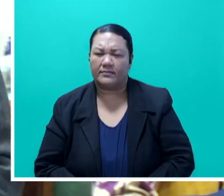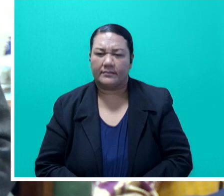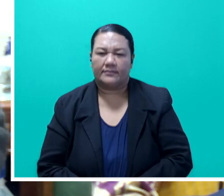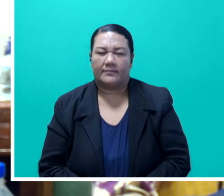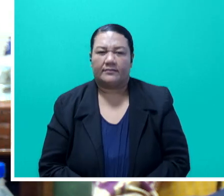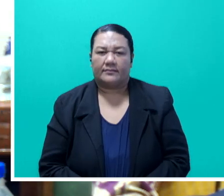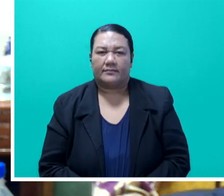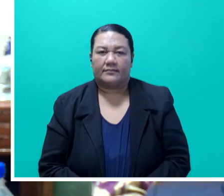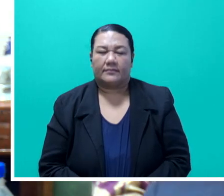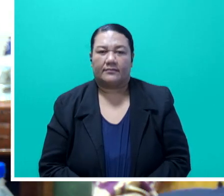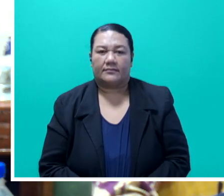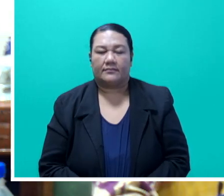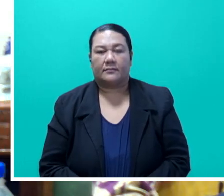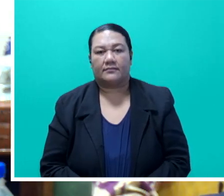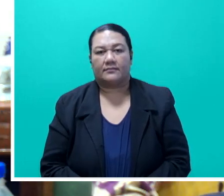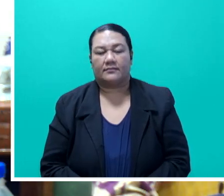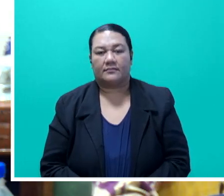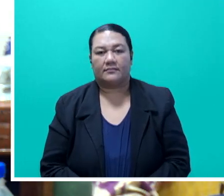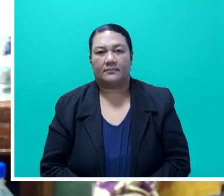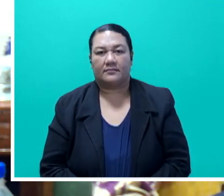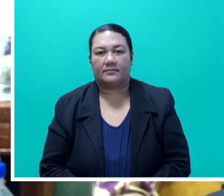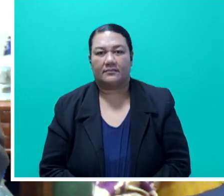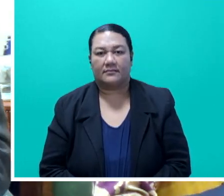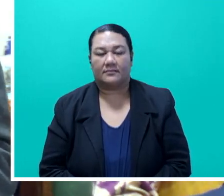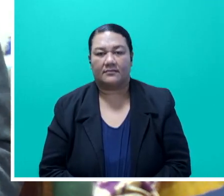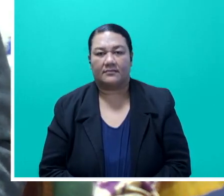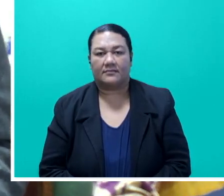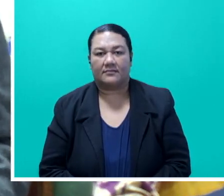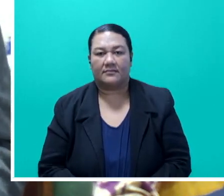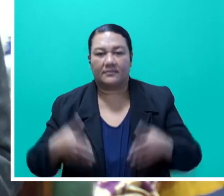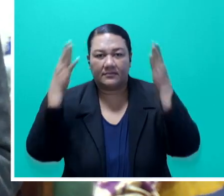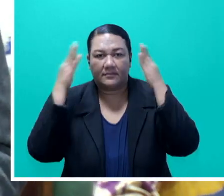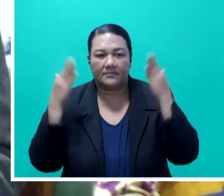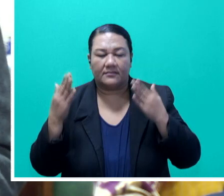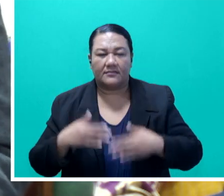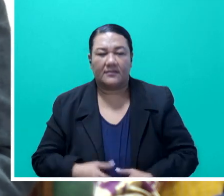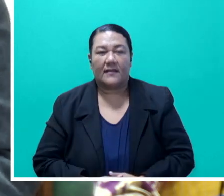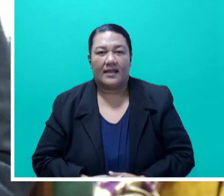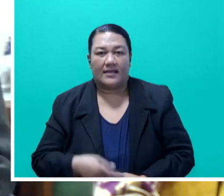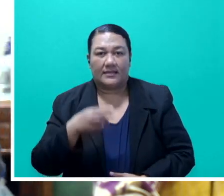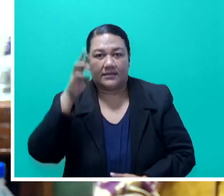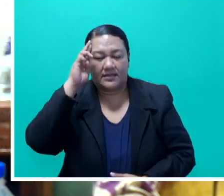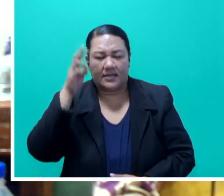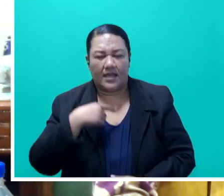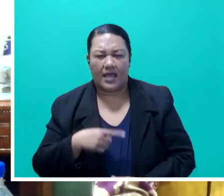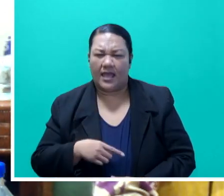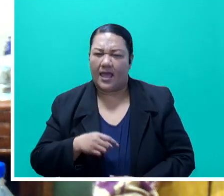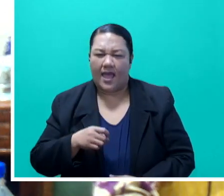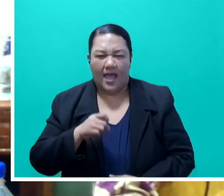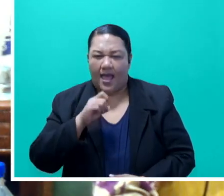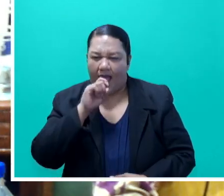Mr. Speaker, sir, I think this is, quite unbecoming to hide behind that. Mr. Speaker,